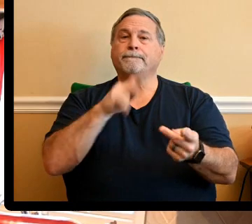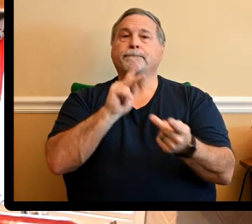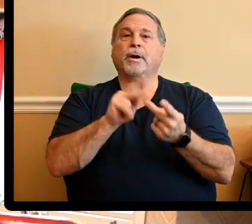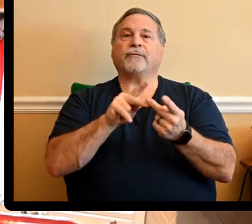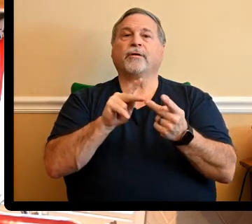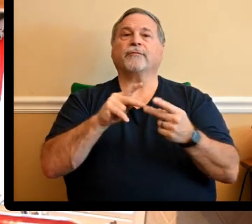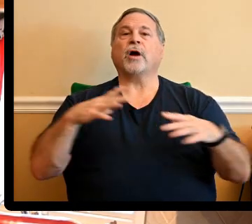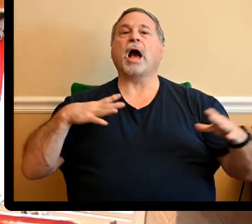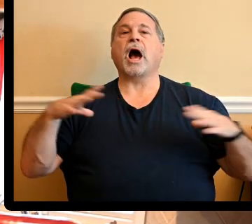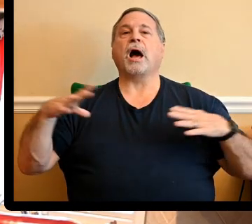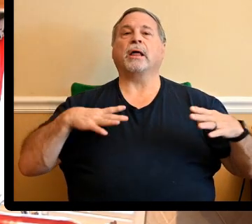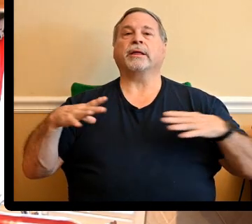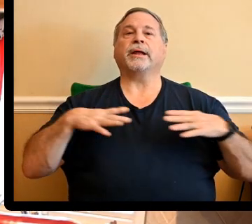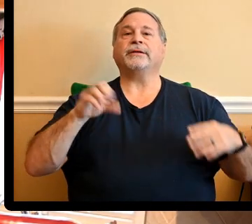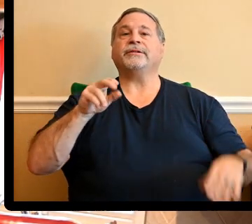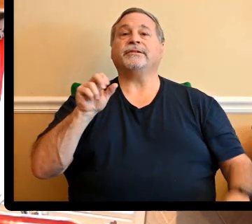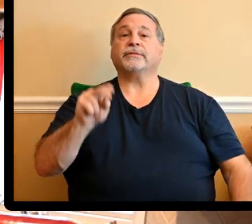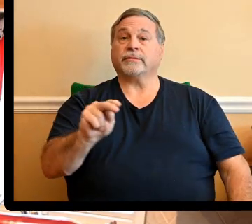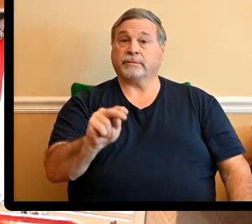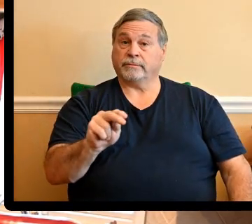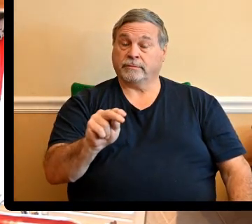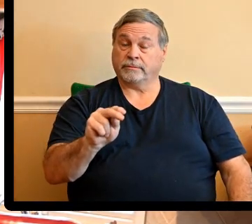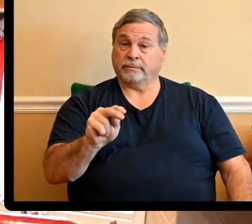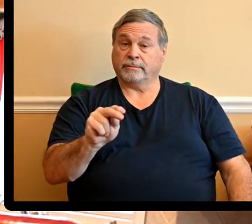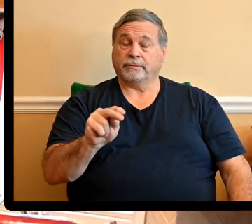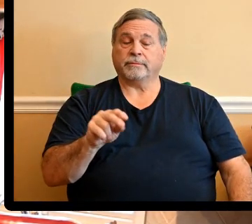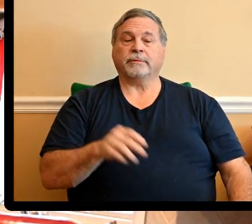That's perfect for the holiday season. So,